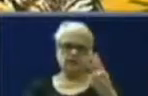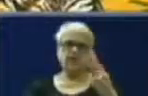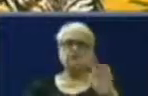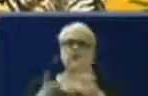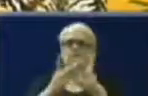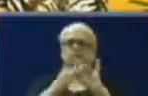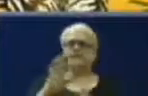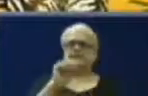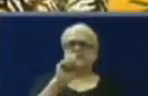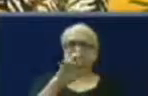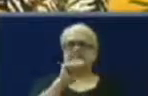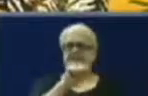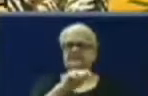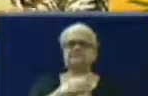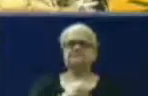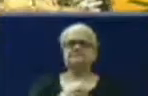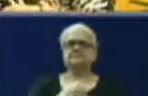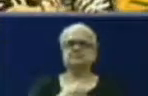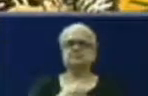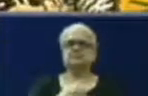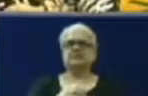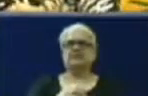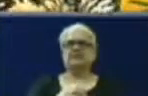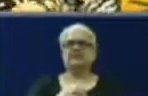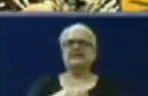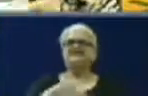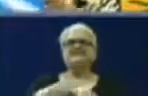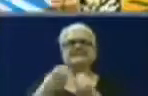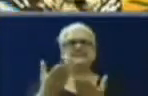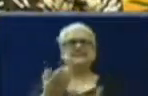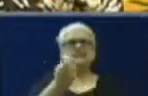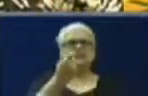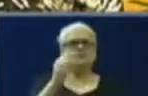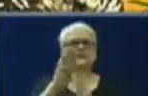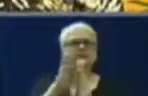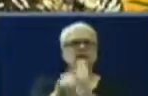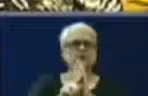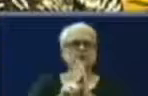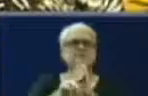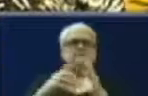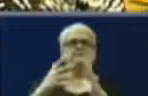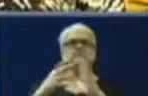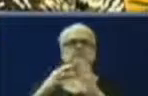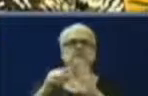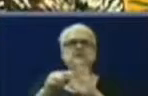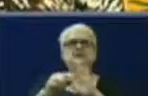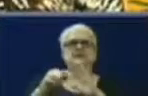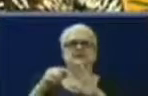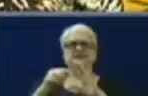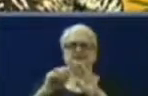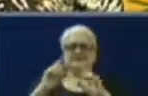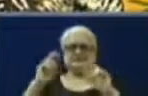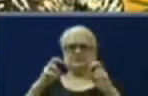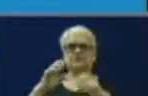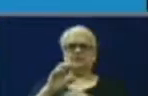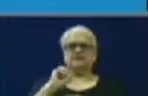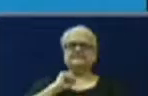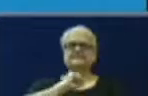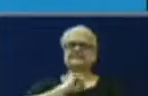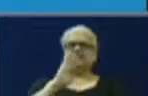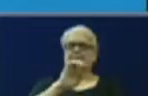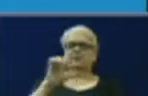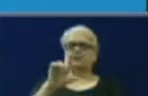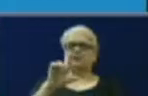SRT, and just give you a little background on Senate Bill 97, which many of